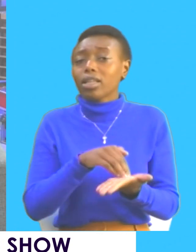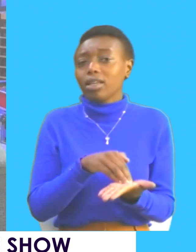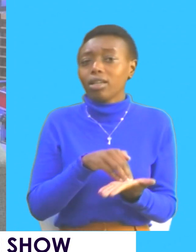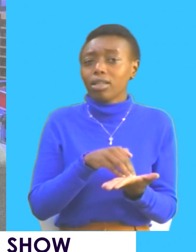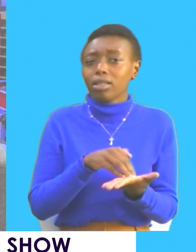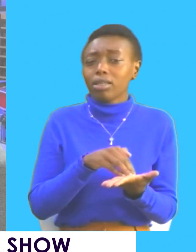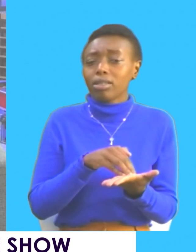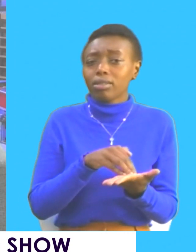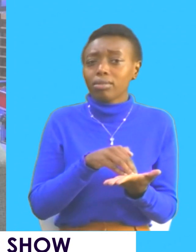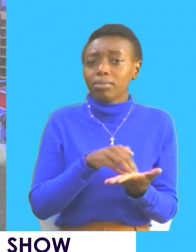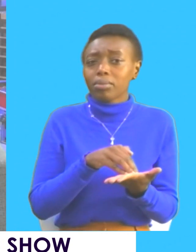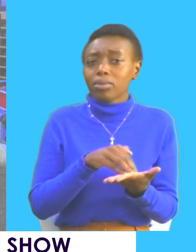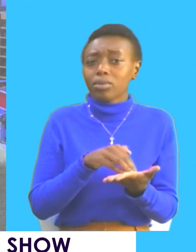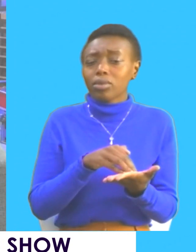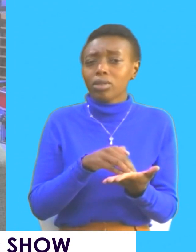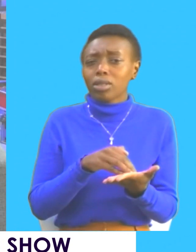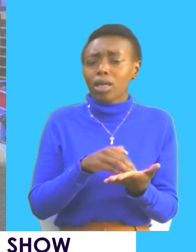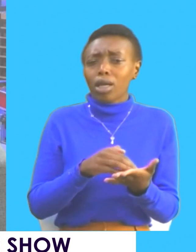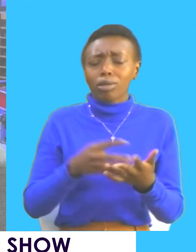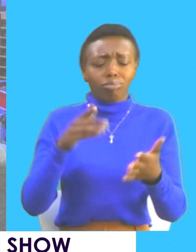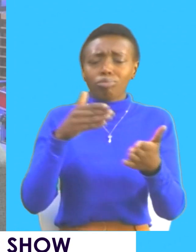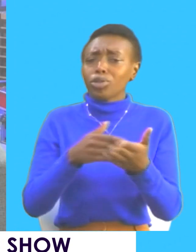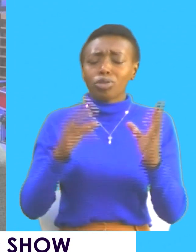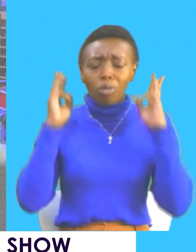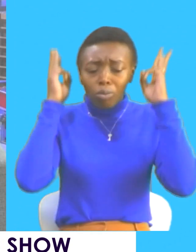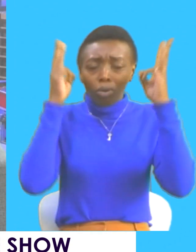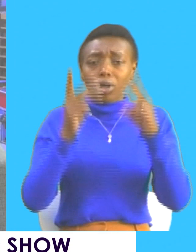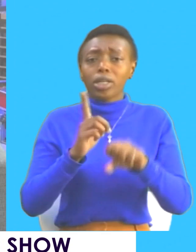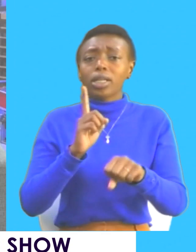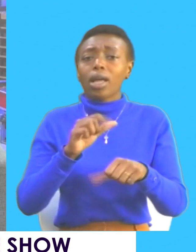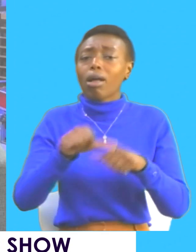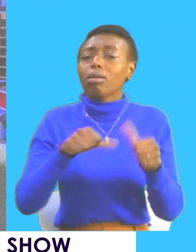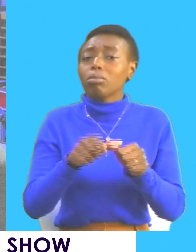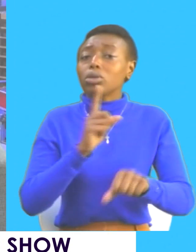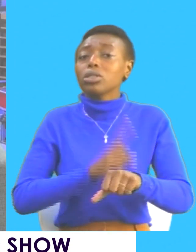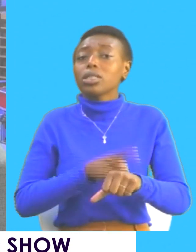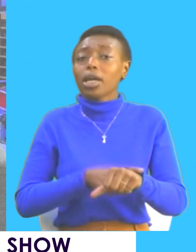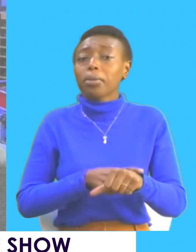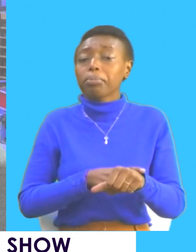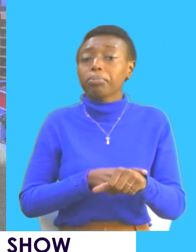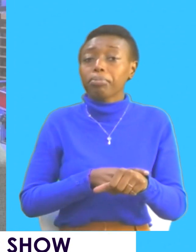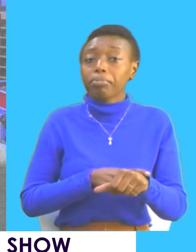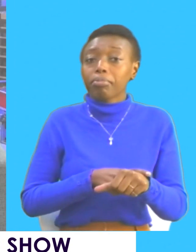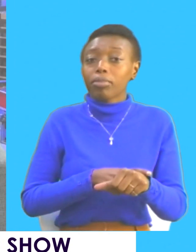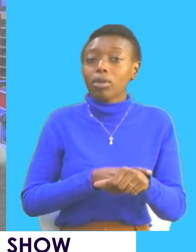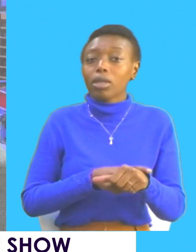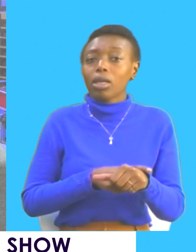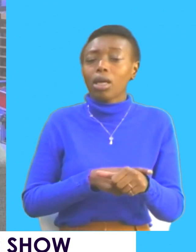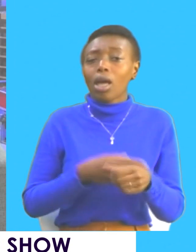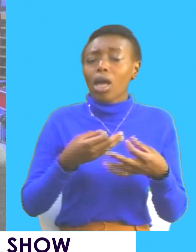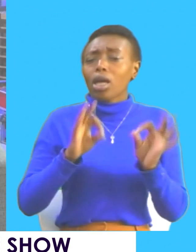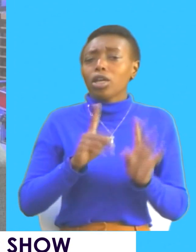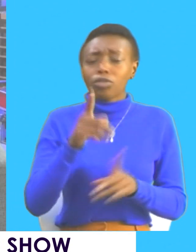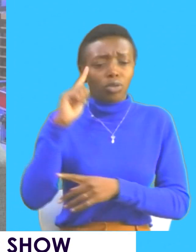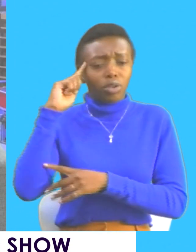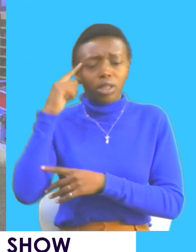of time. Remove the block of money, because money can be gained with proper planning, with